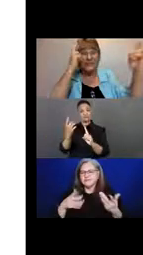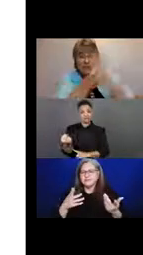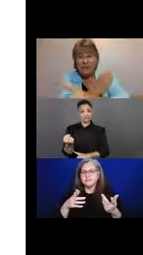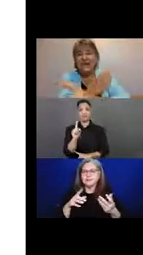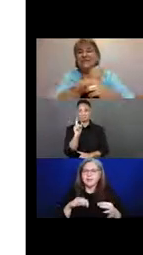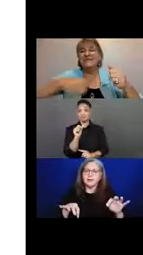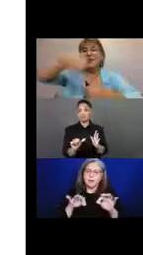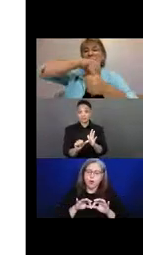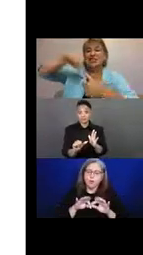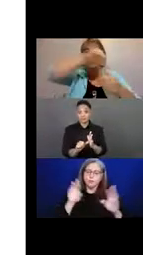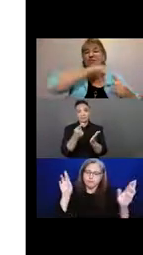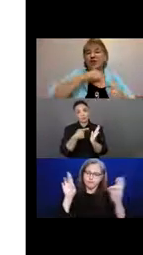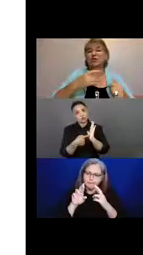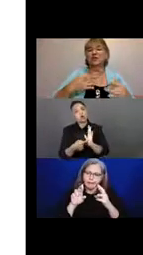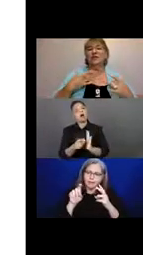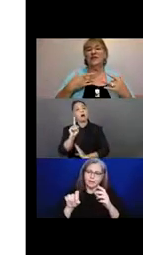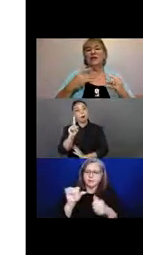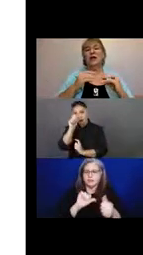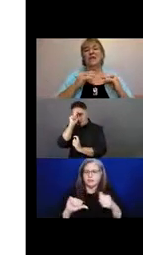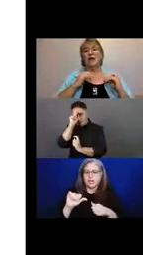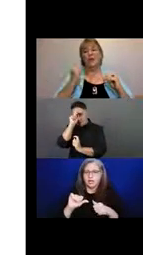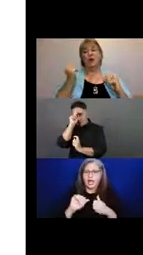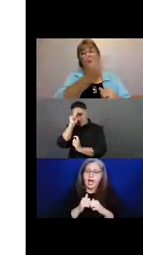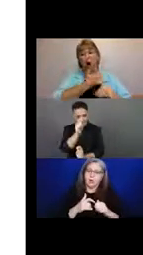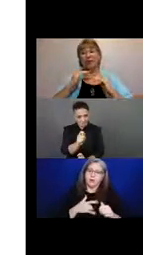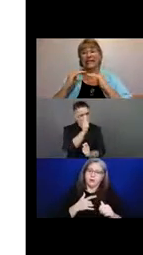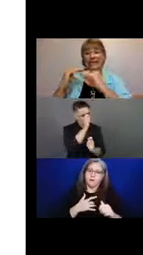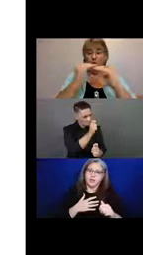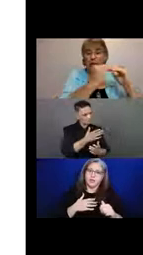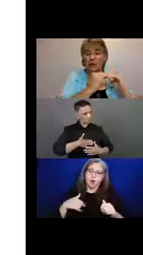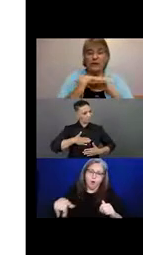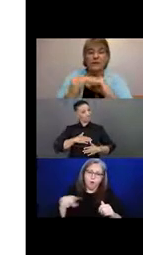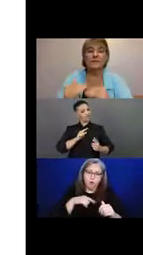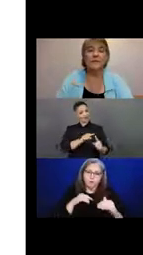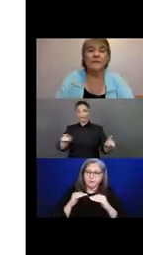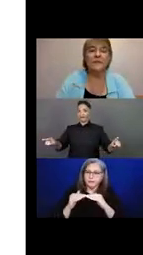show respect for each other to feel that we're all equal.